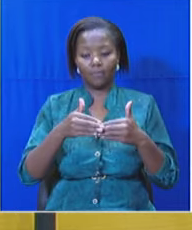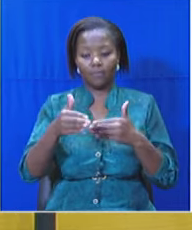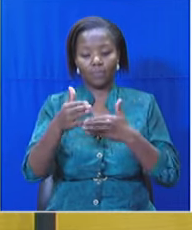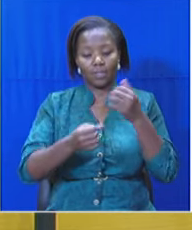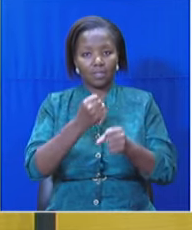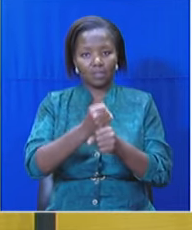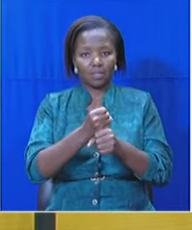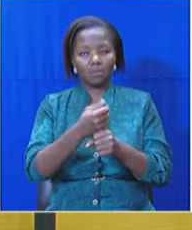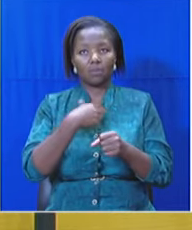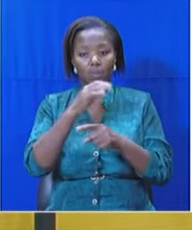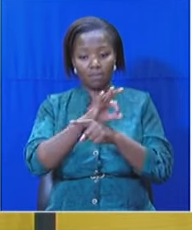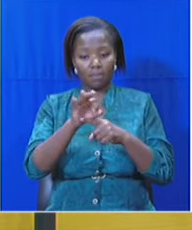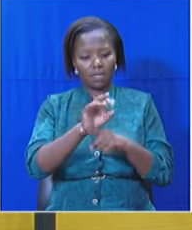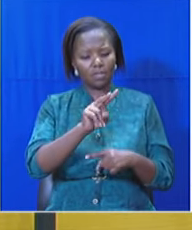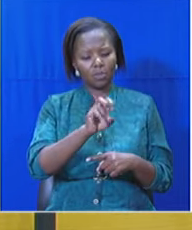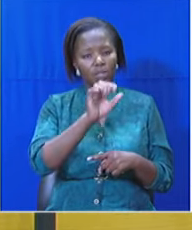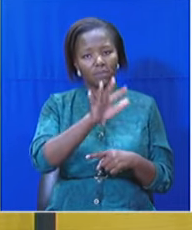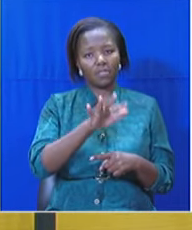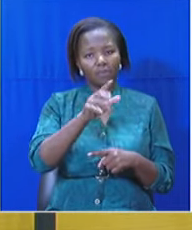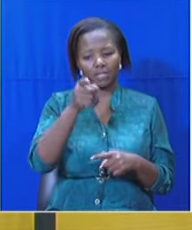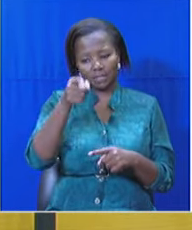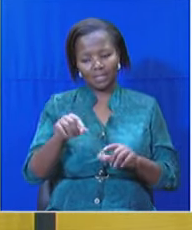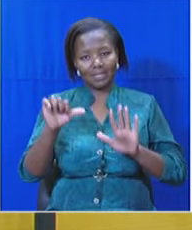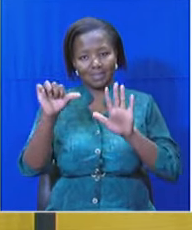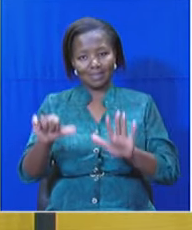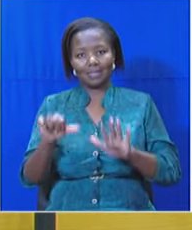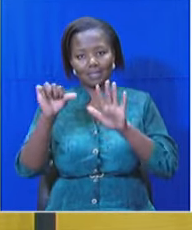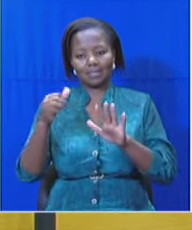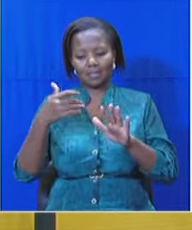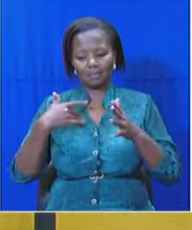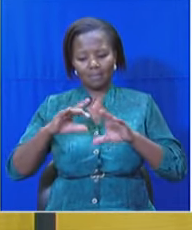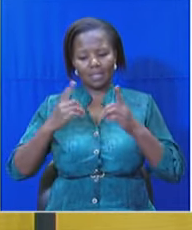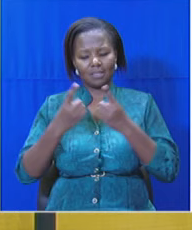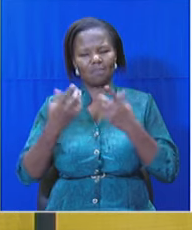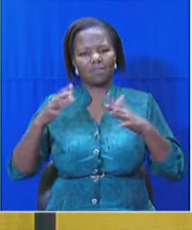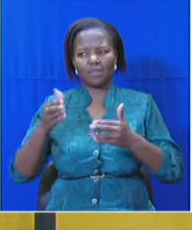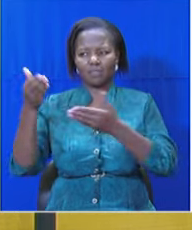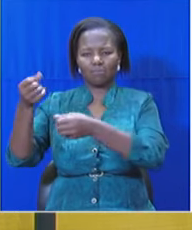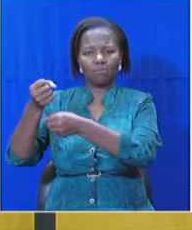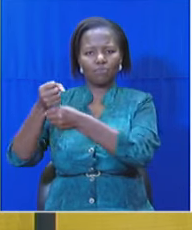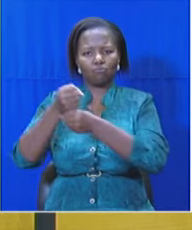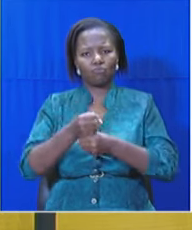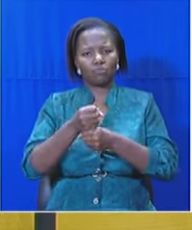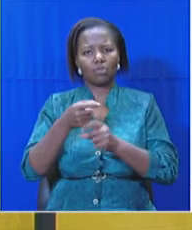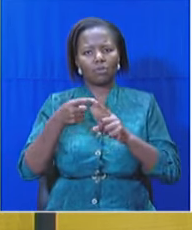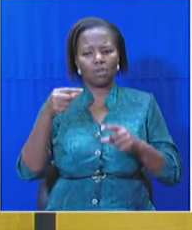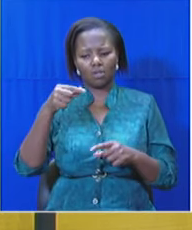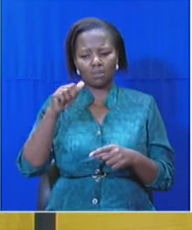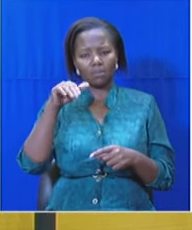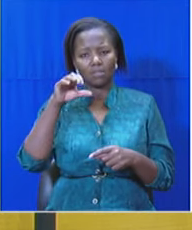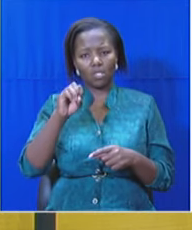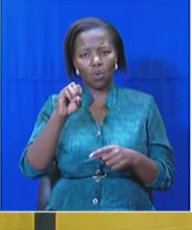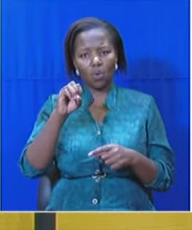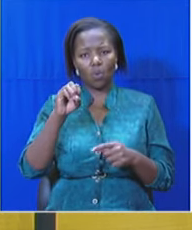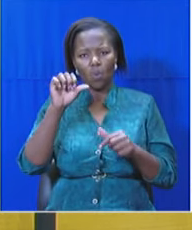planned for the years 2015 and 2016, our department recently hosted a delegation of geospatial experts from 9